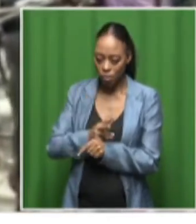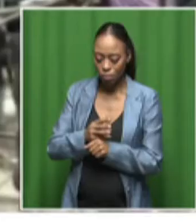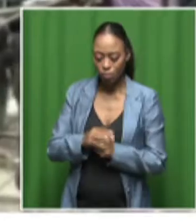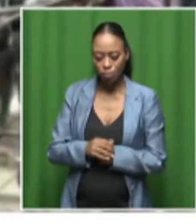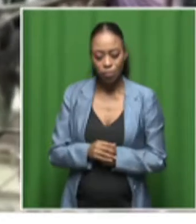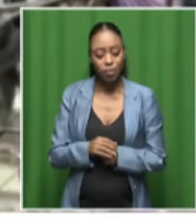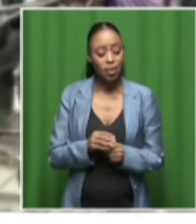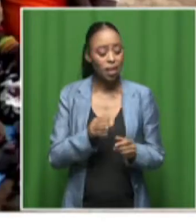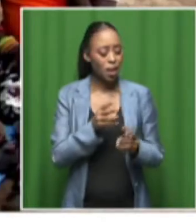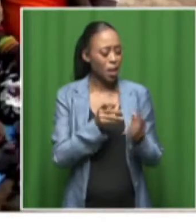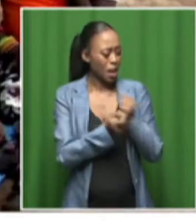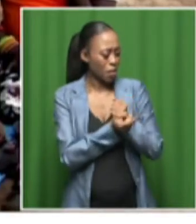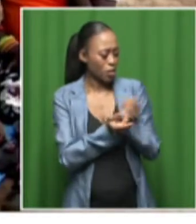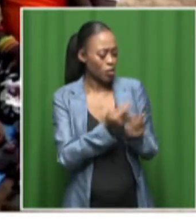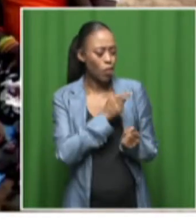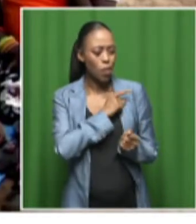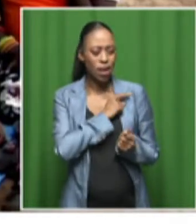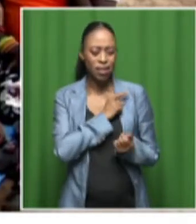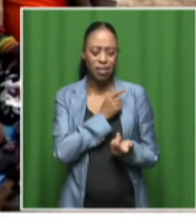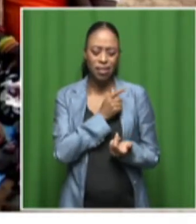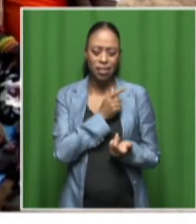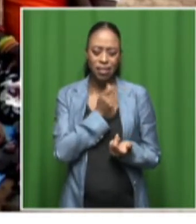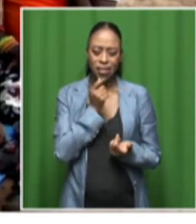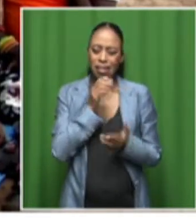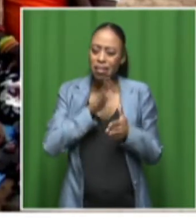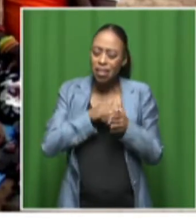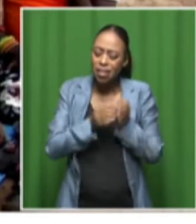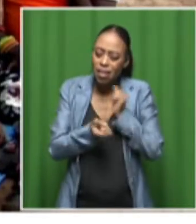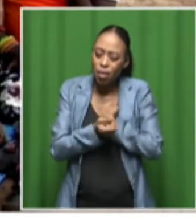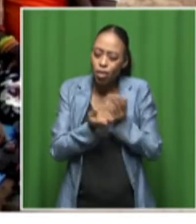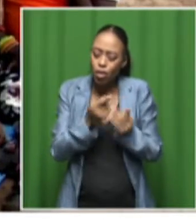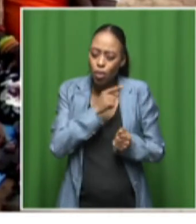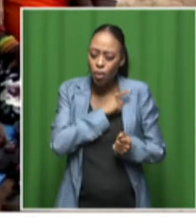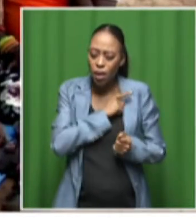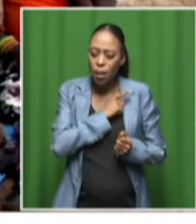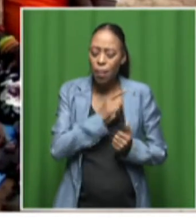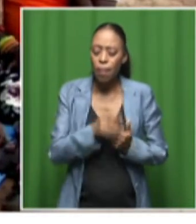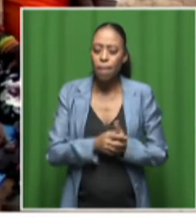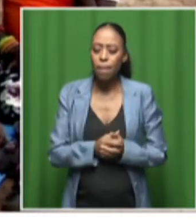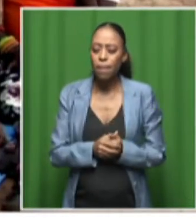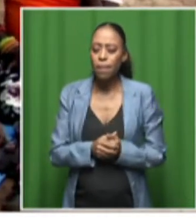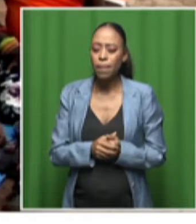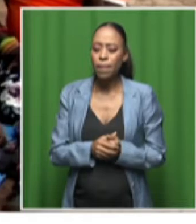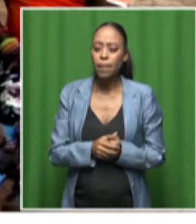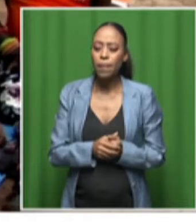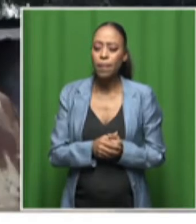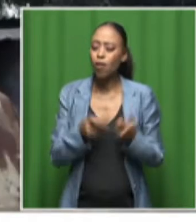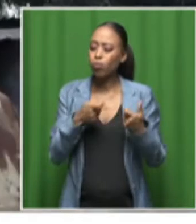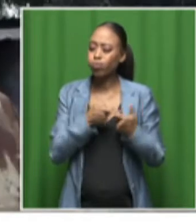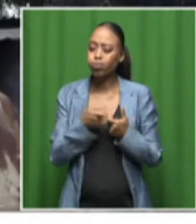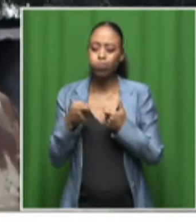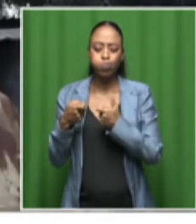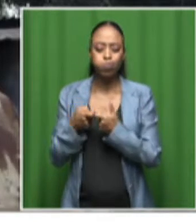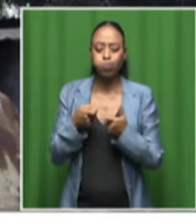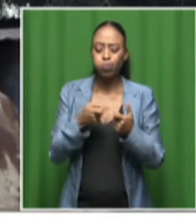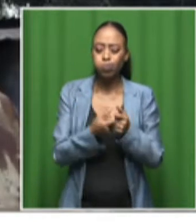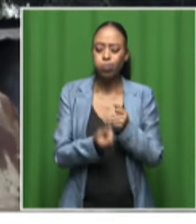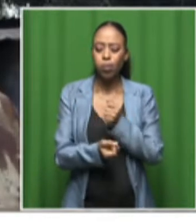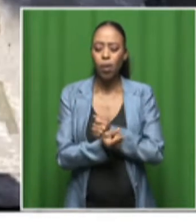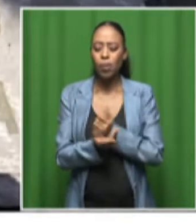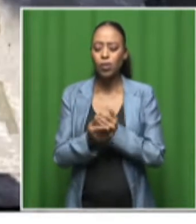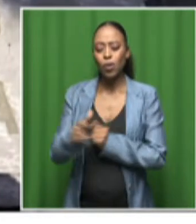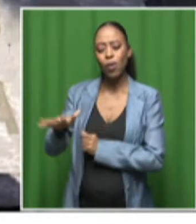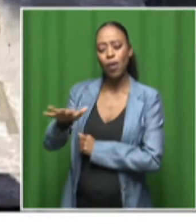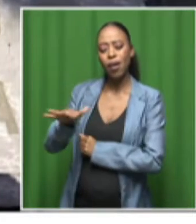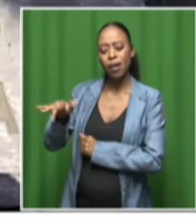happening? What do you understand is the reason behind why there is so much violence in Cabo